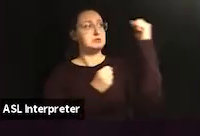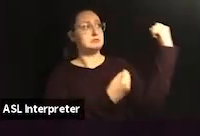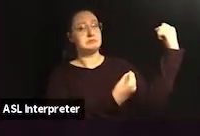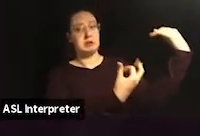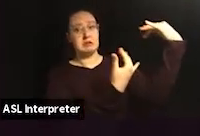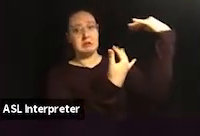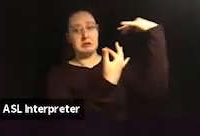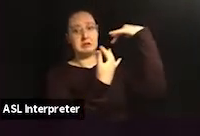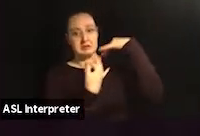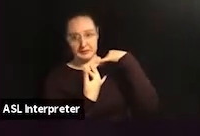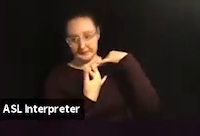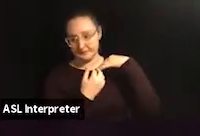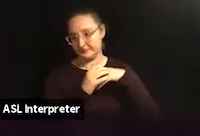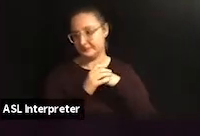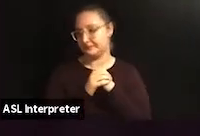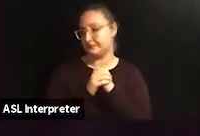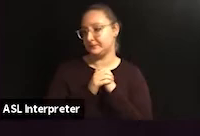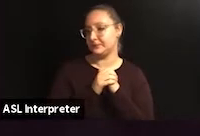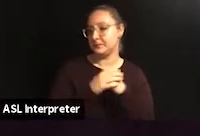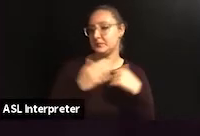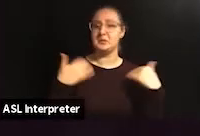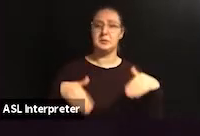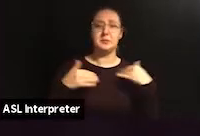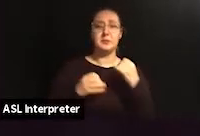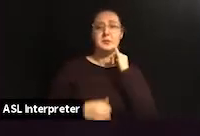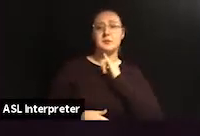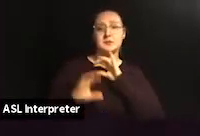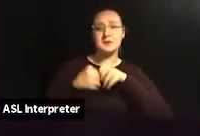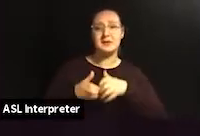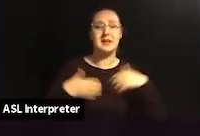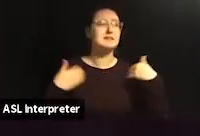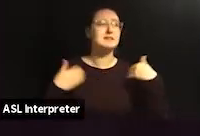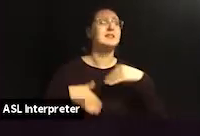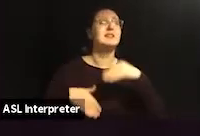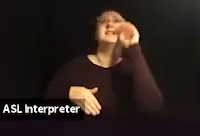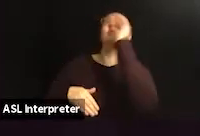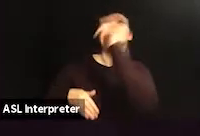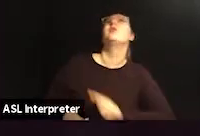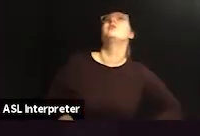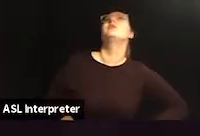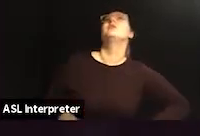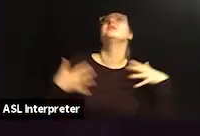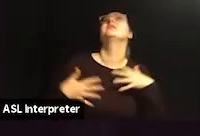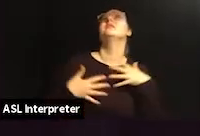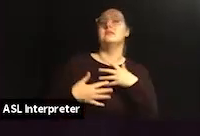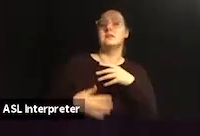them. In great fear, the Israelites cried out to the Lord. They said to